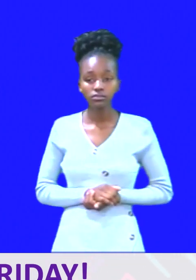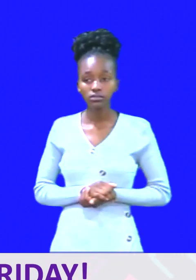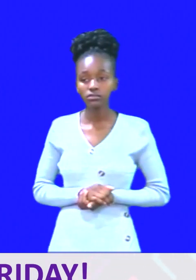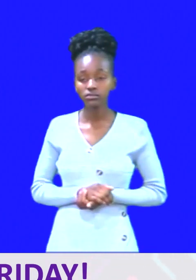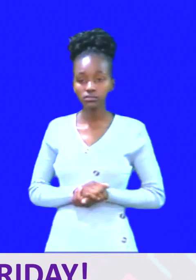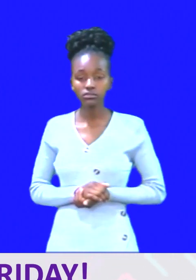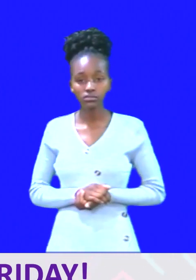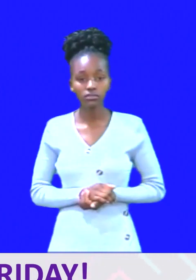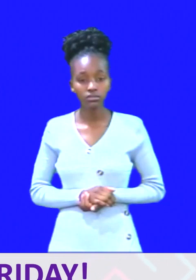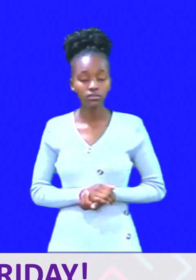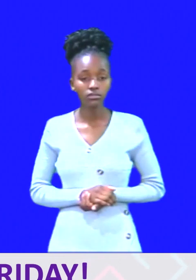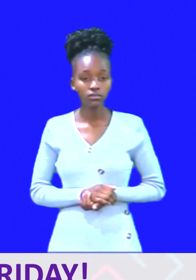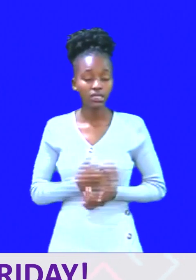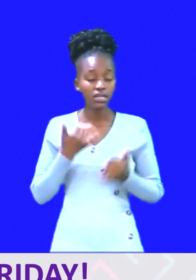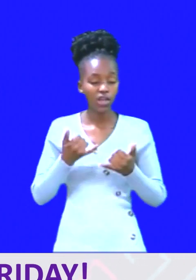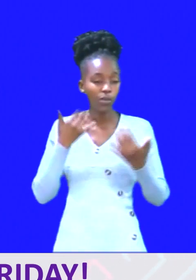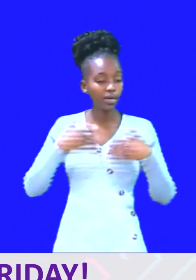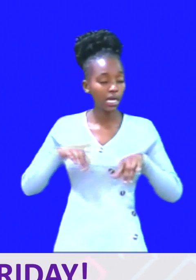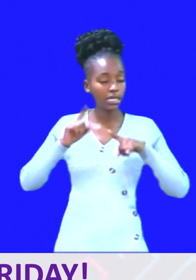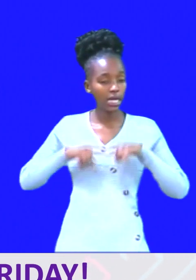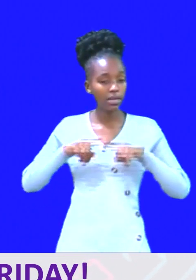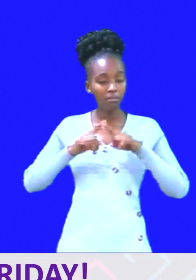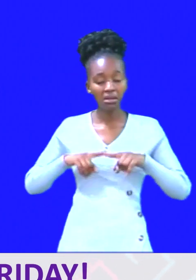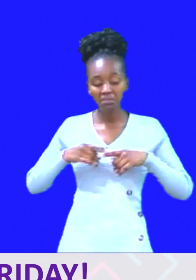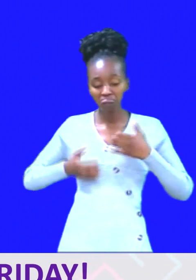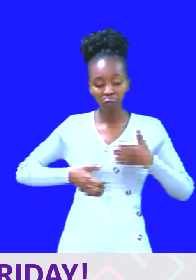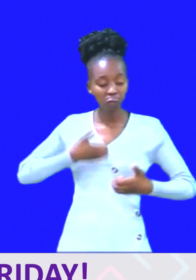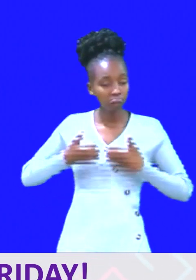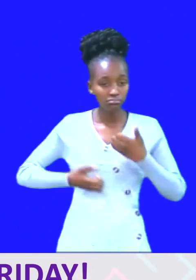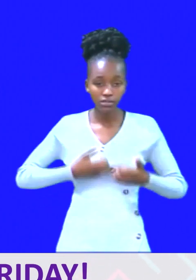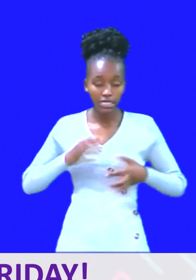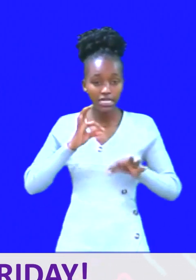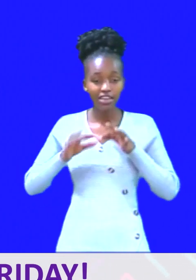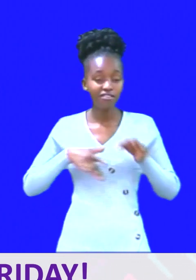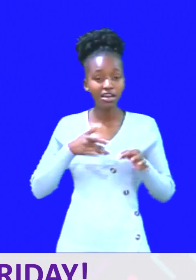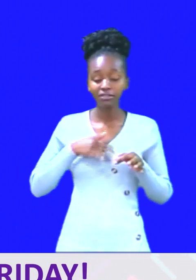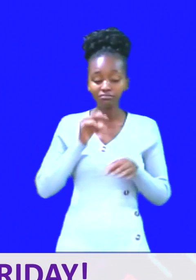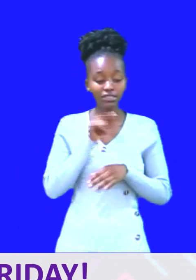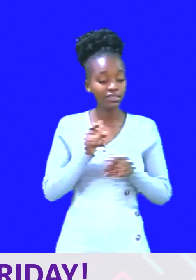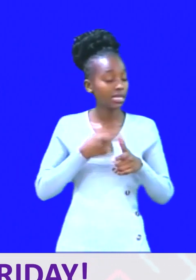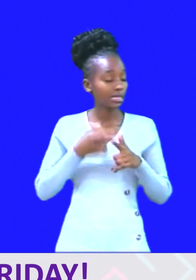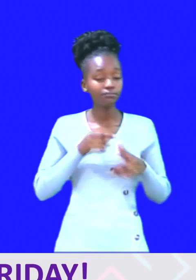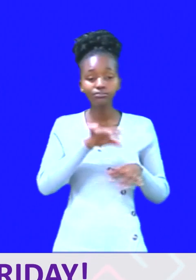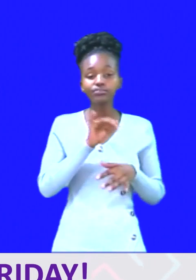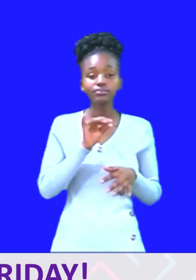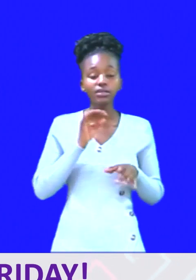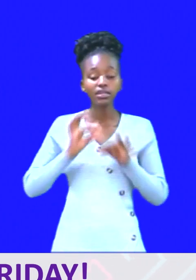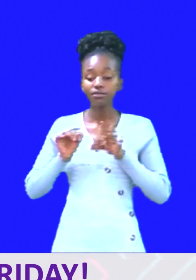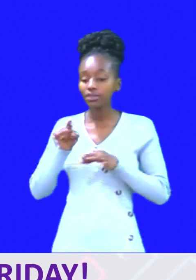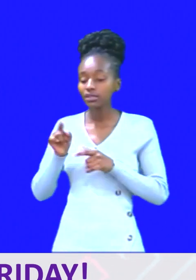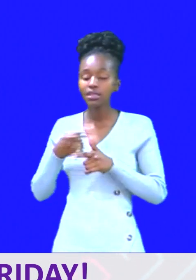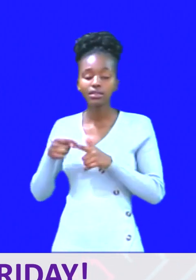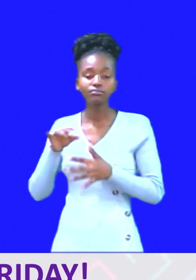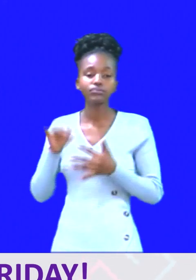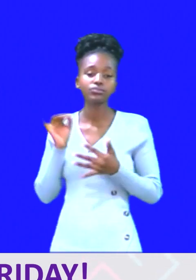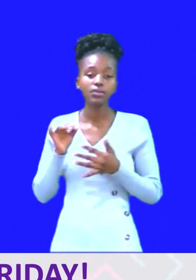Test yangu ya movie ina depend na mood. Sinanga ile specific. Sinanga ile specific ati hapa. Hapa ni ya. So